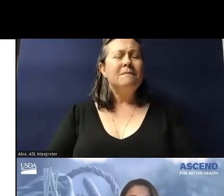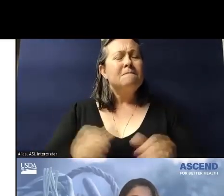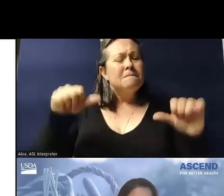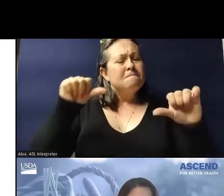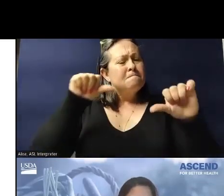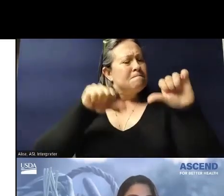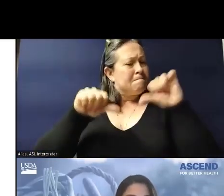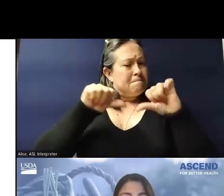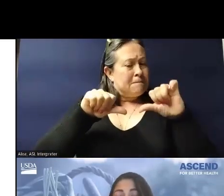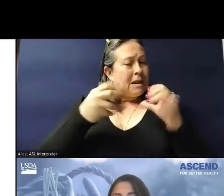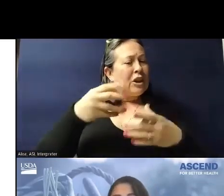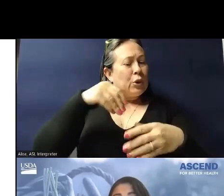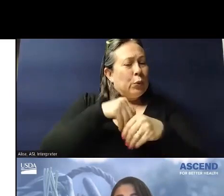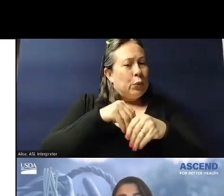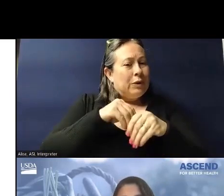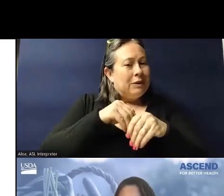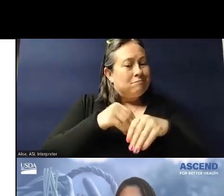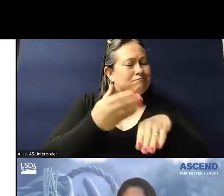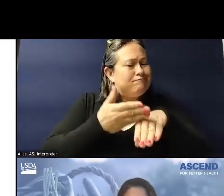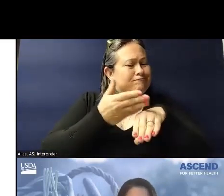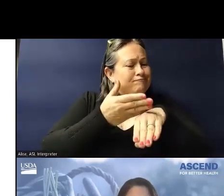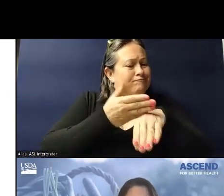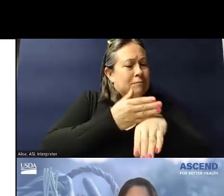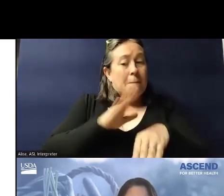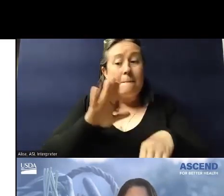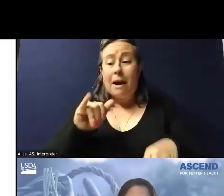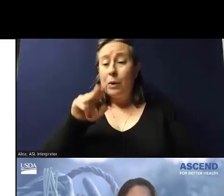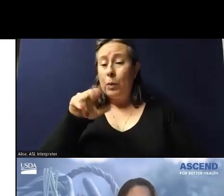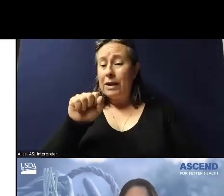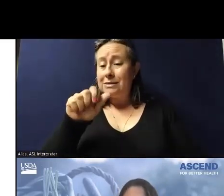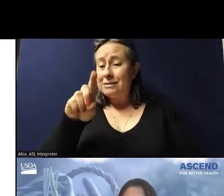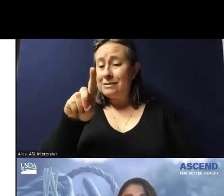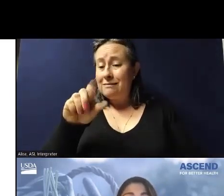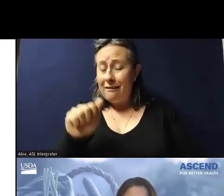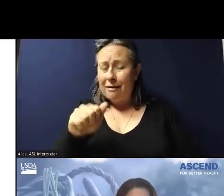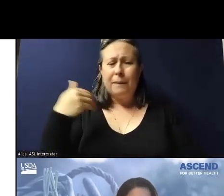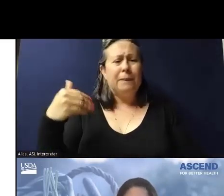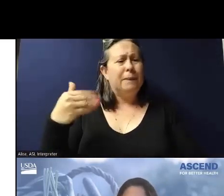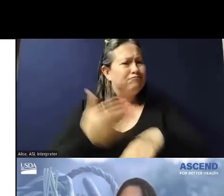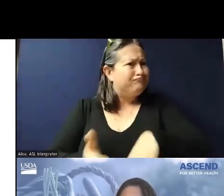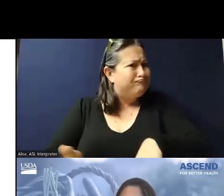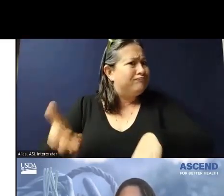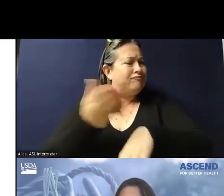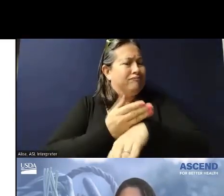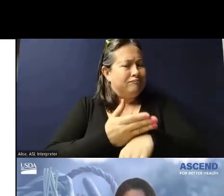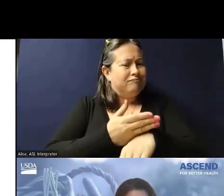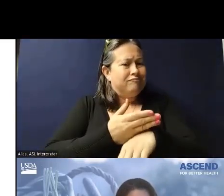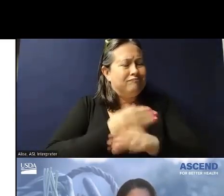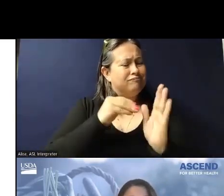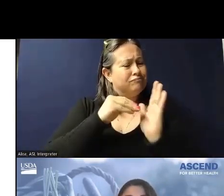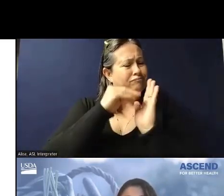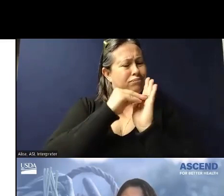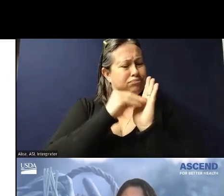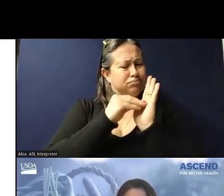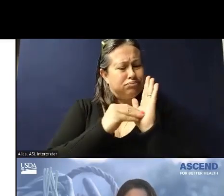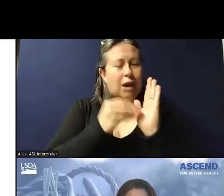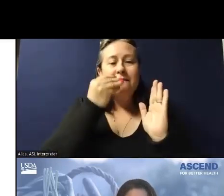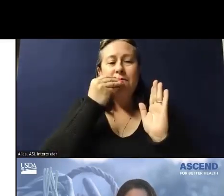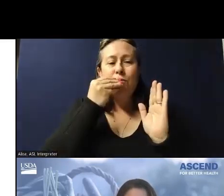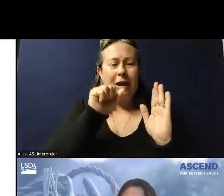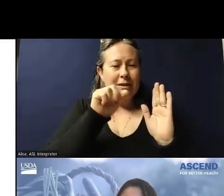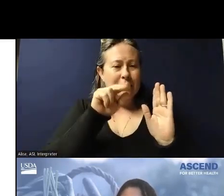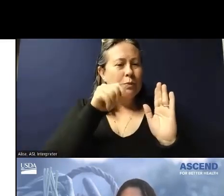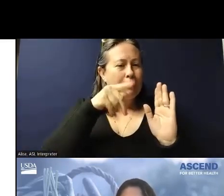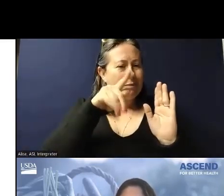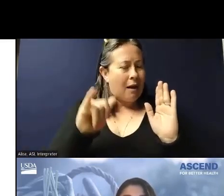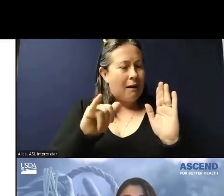Science, including advances by the USDA, has made major strides in cataloging our food supply. Just the way the